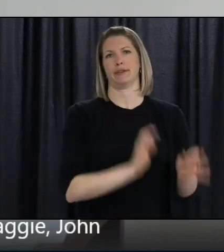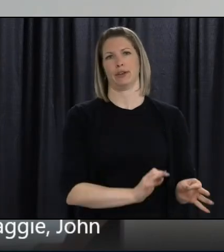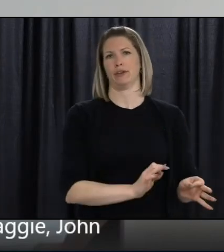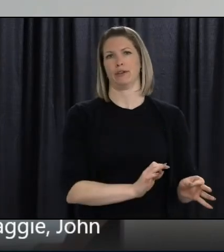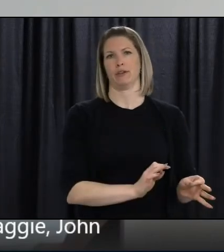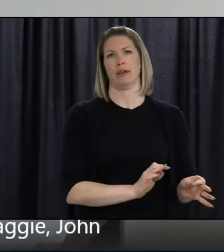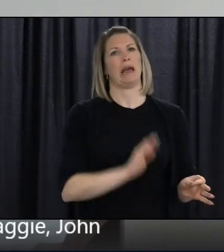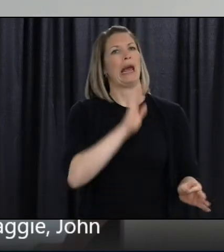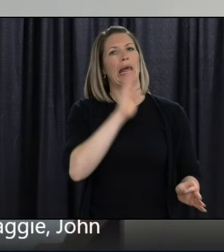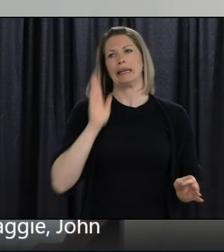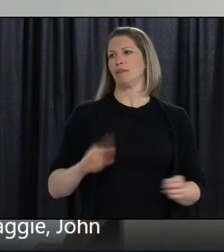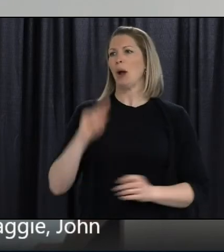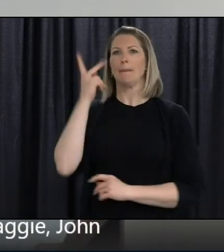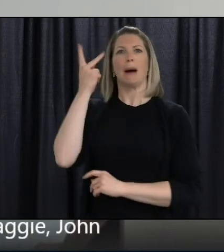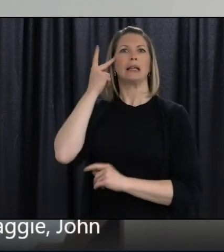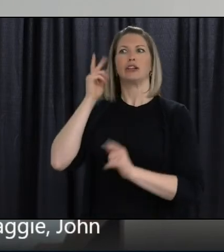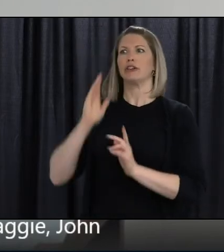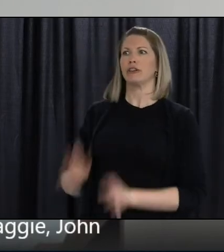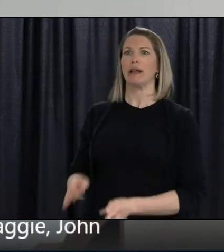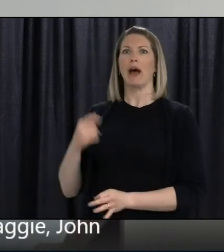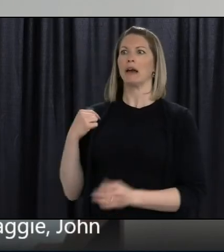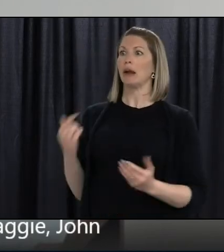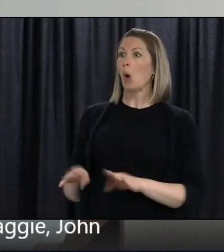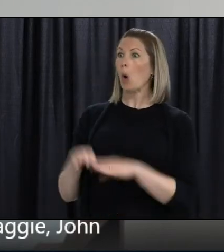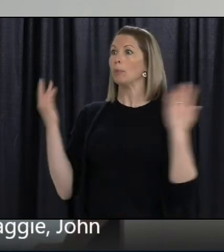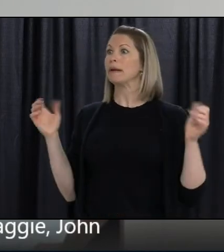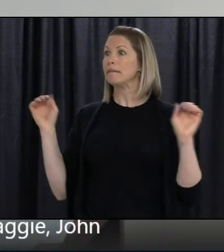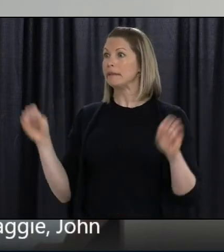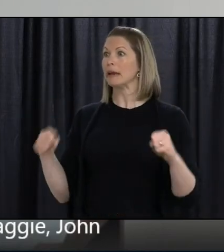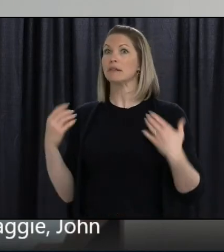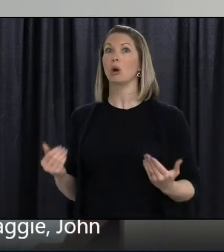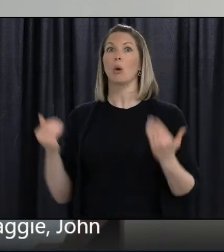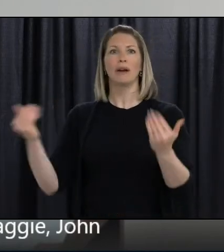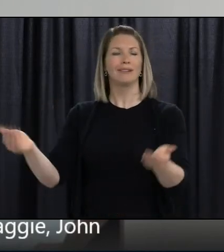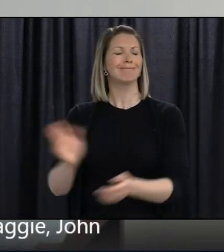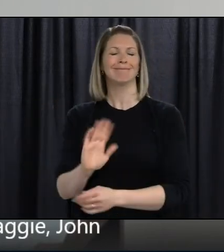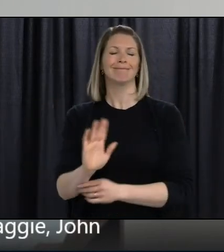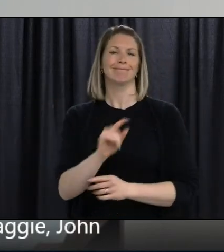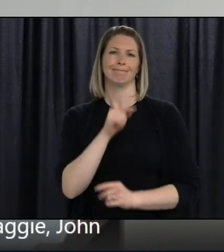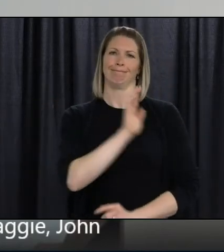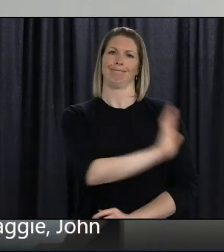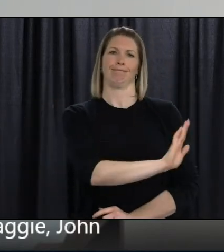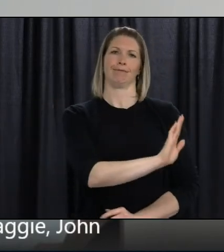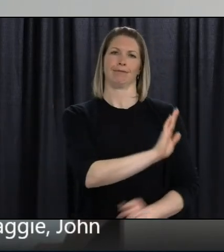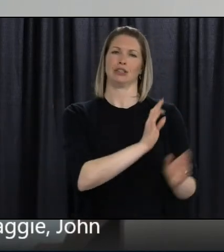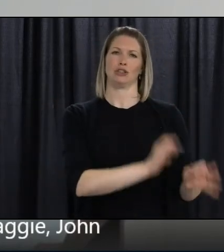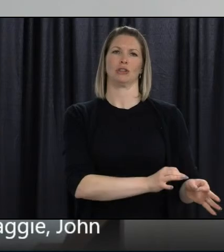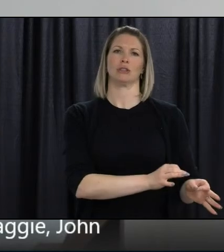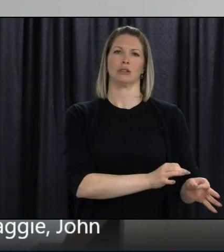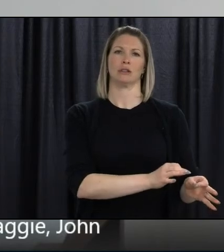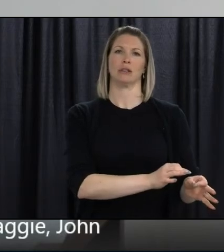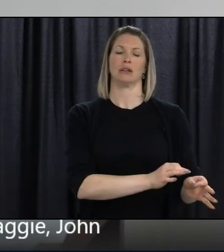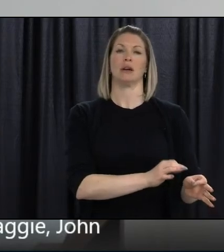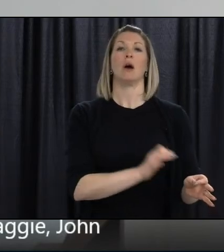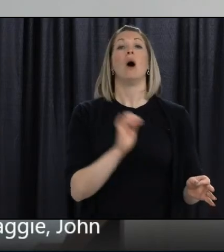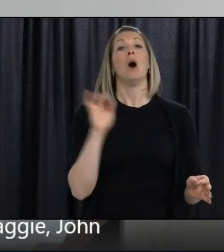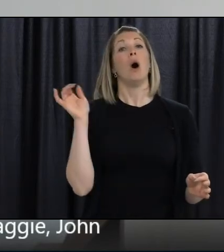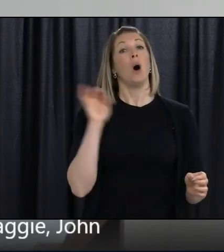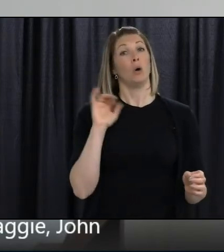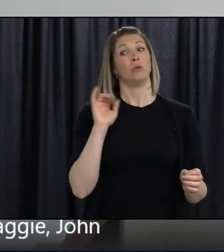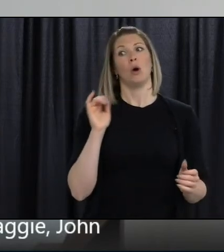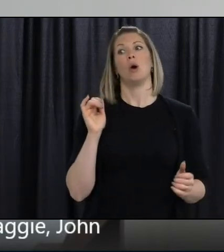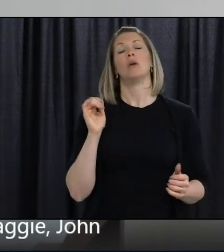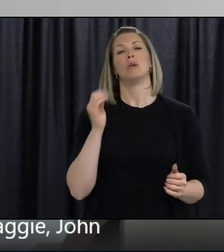should really rest. We've done very well with virtual care of the clinics that have been